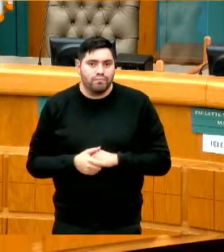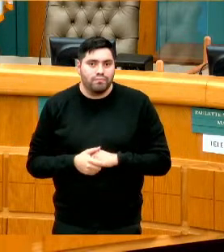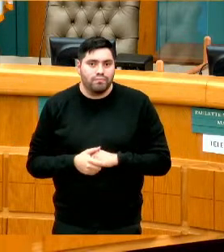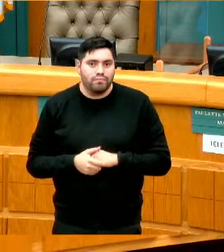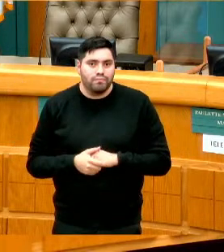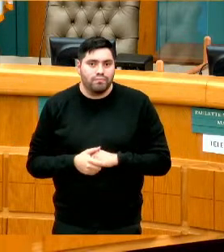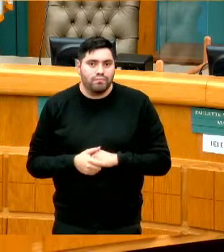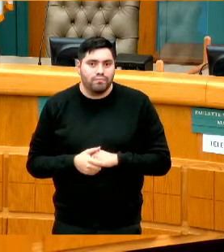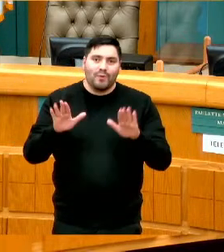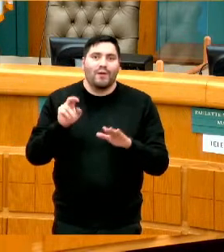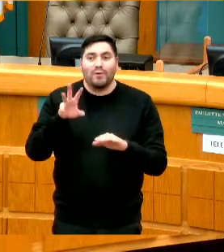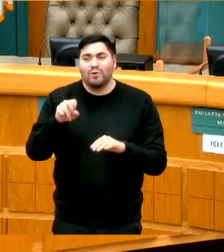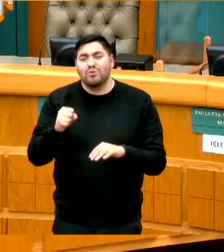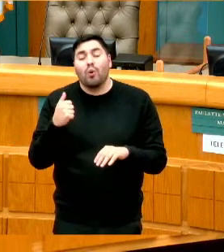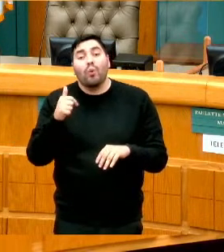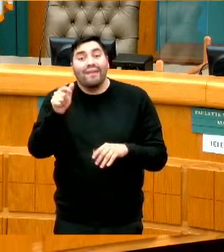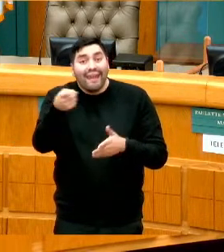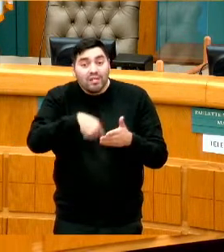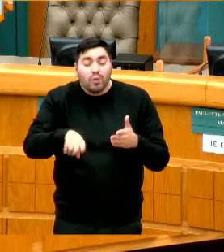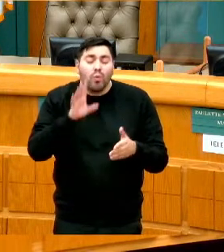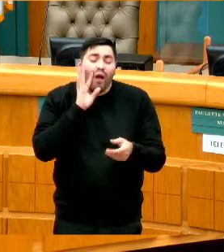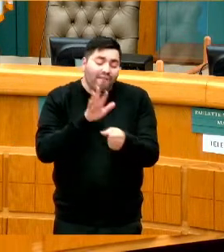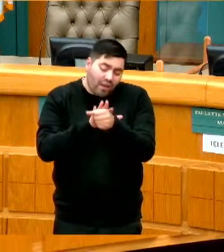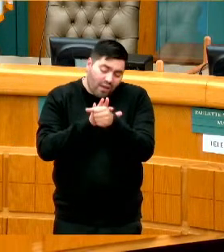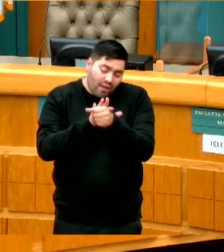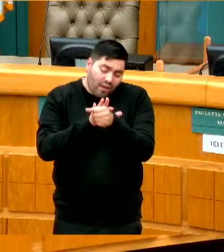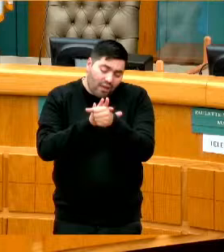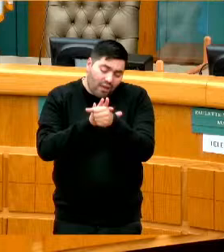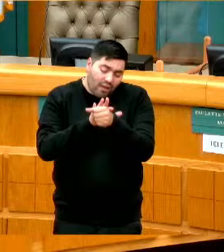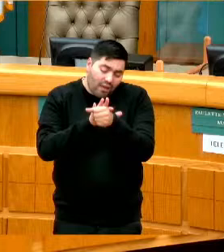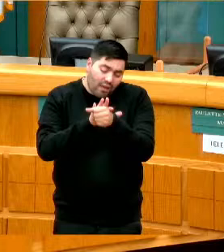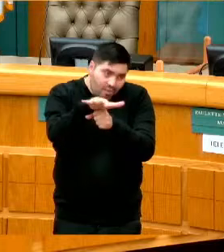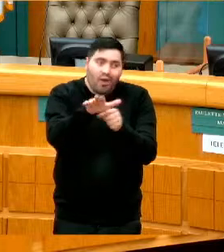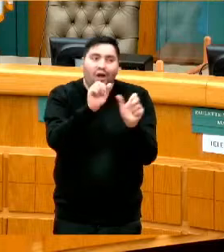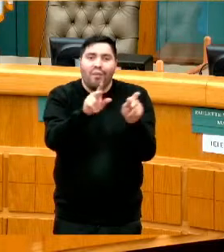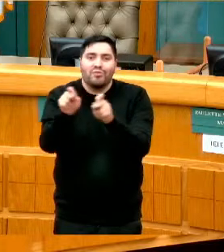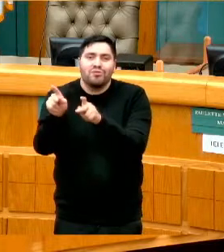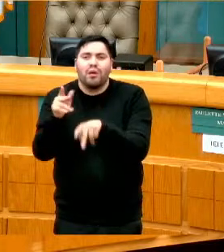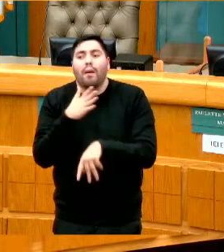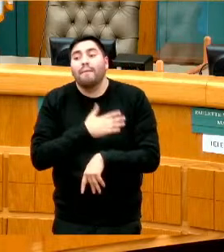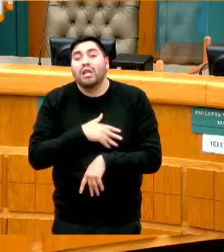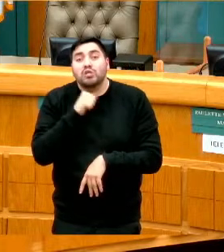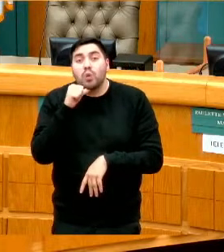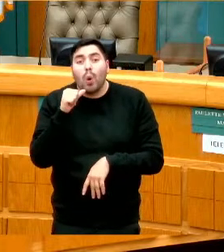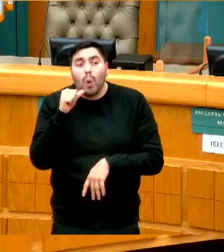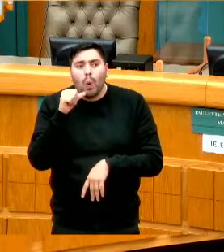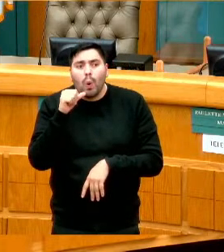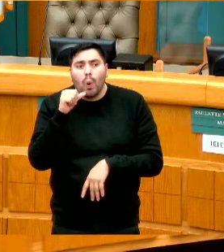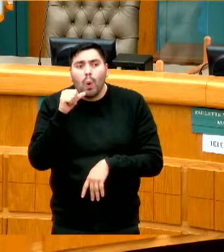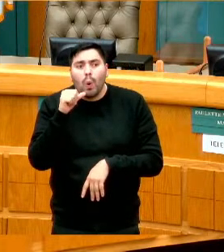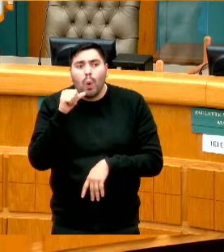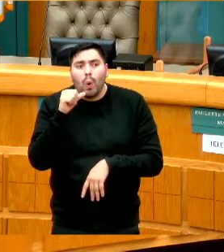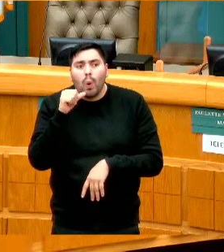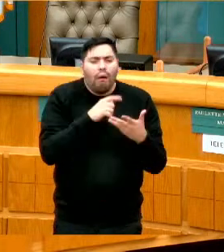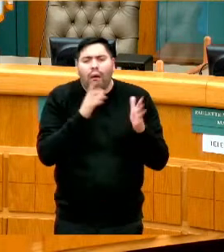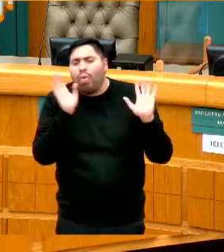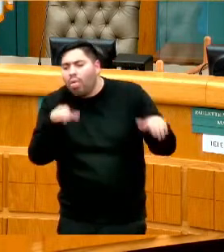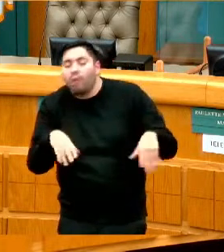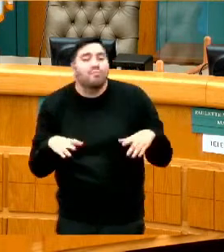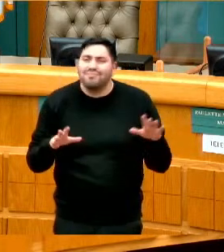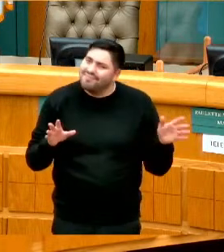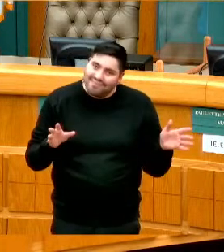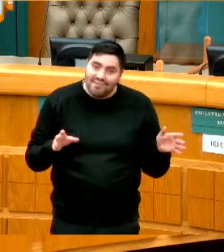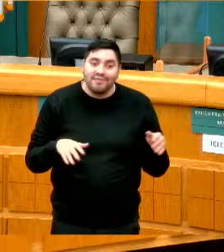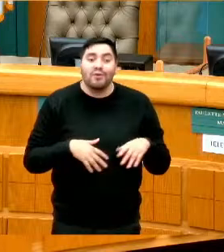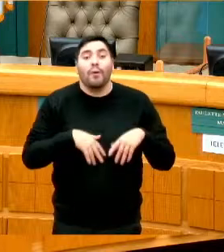great news. So there'll be plenty of opportunities to get vaccinated. Please don't miss out. May you